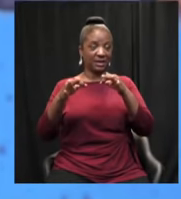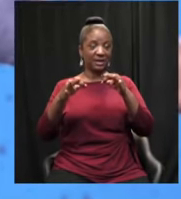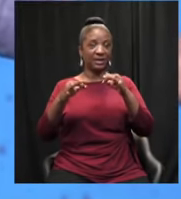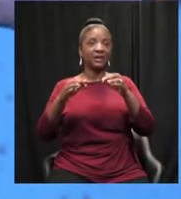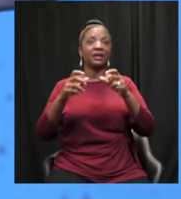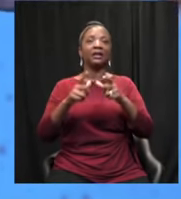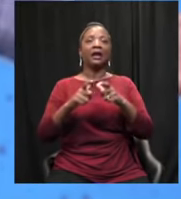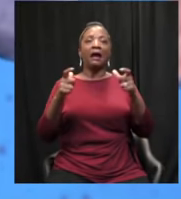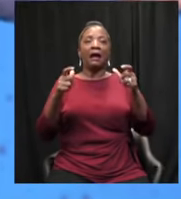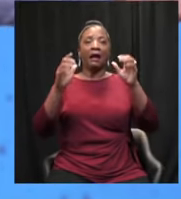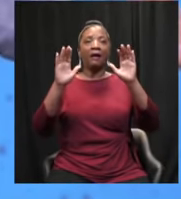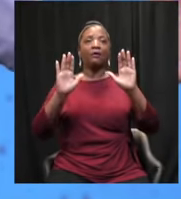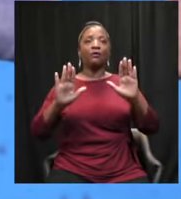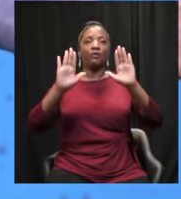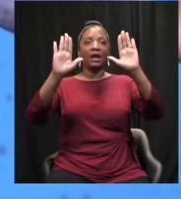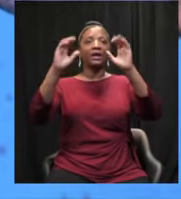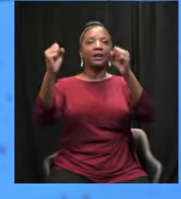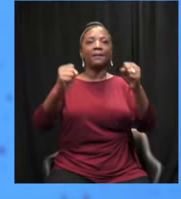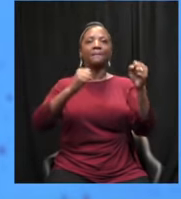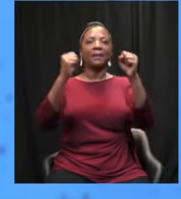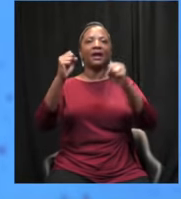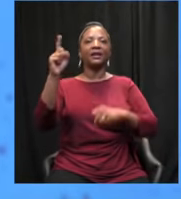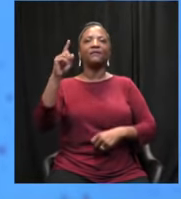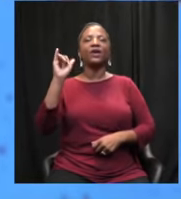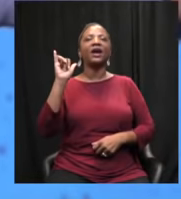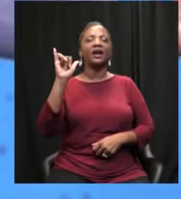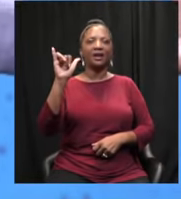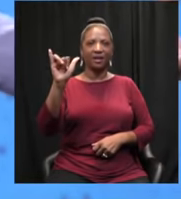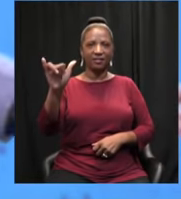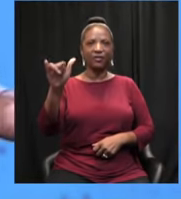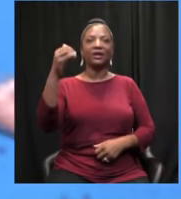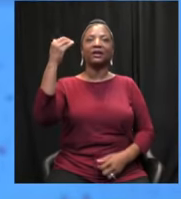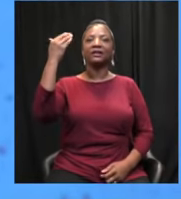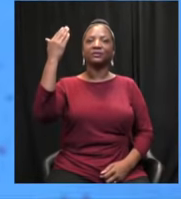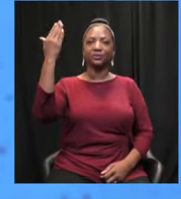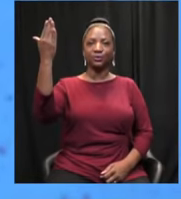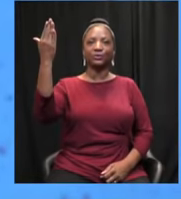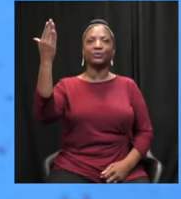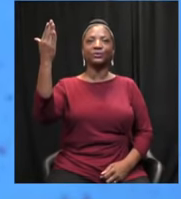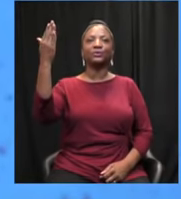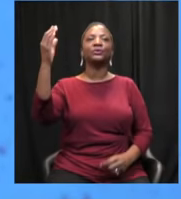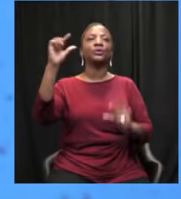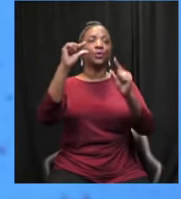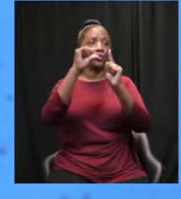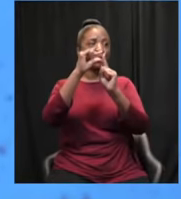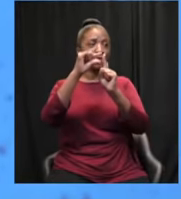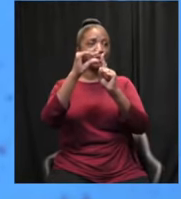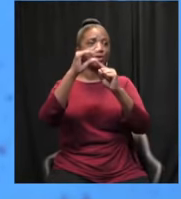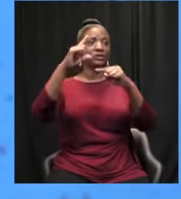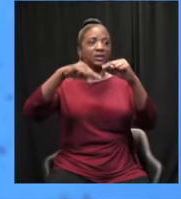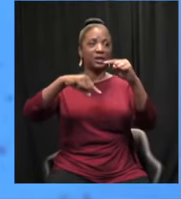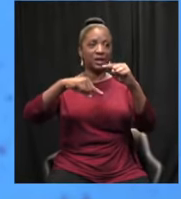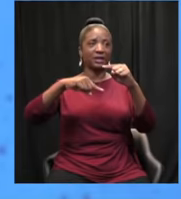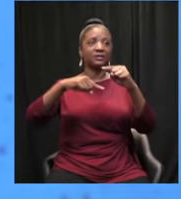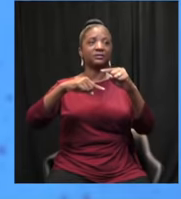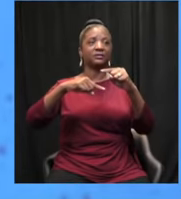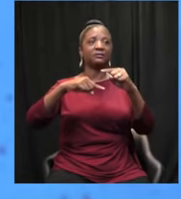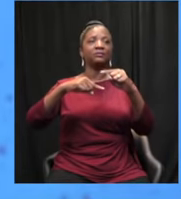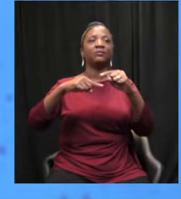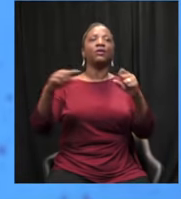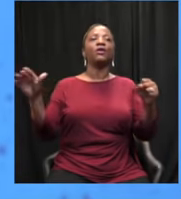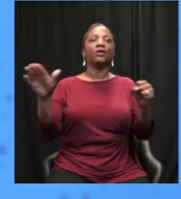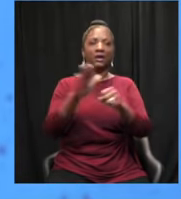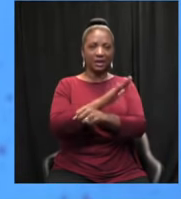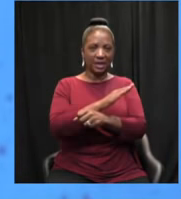how infinite he is in all of his way. Words can't even capture all that he can, but it does the best